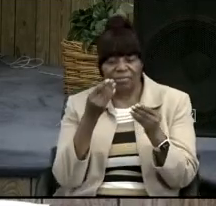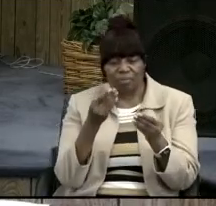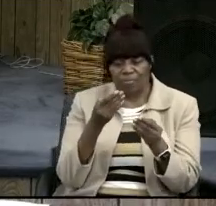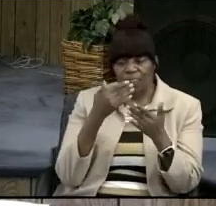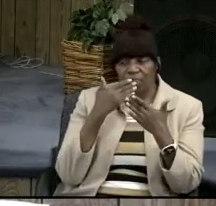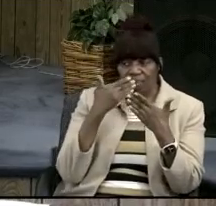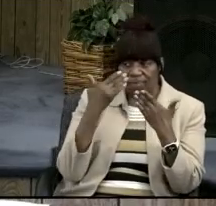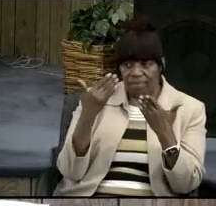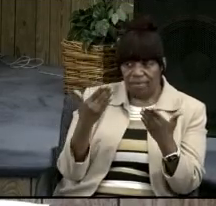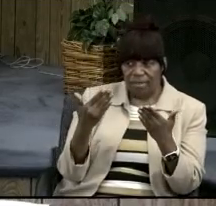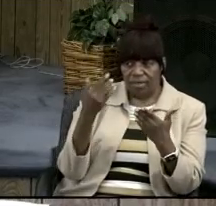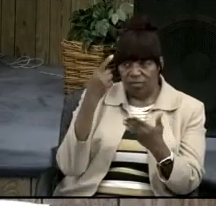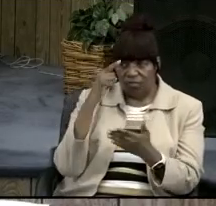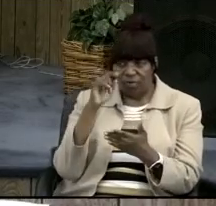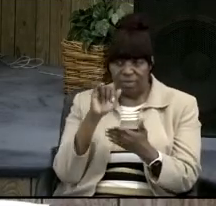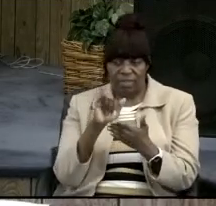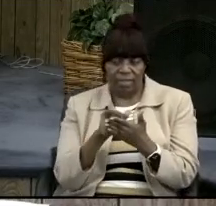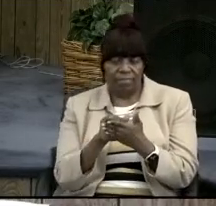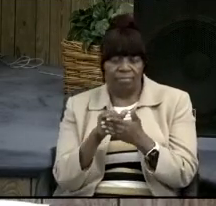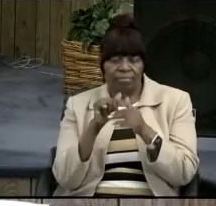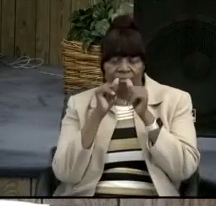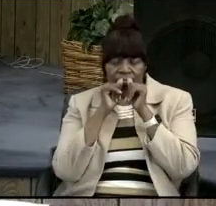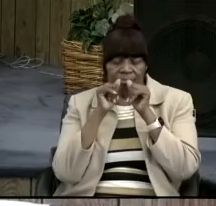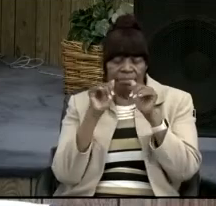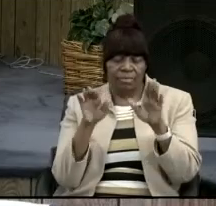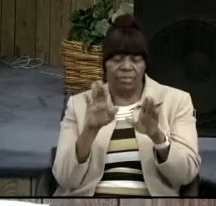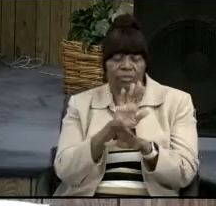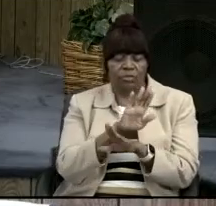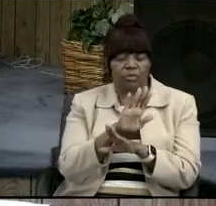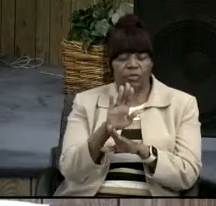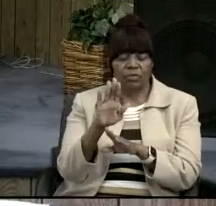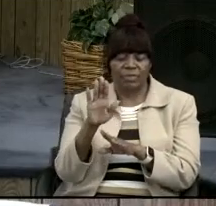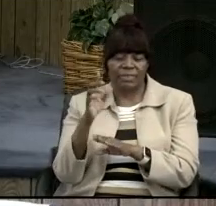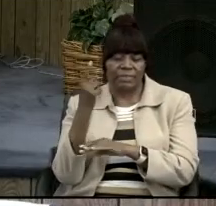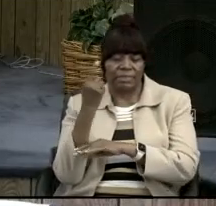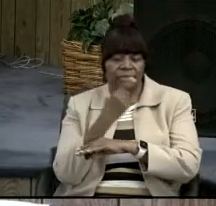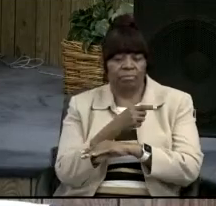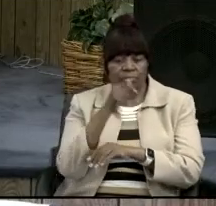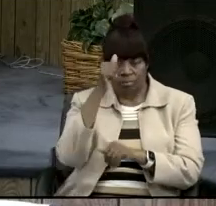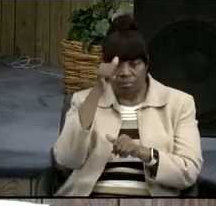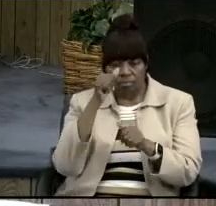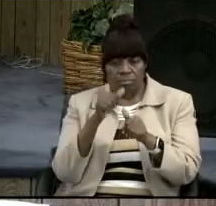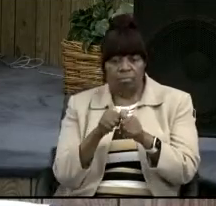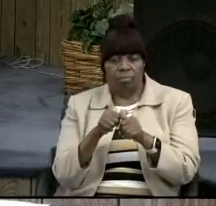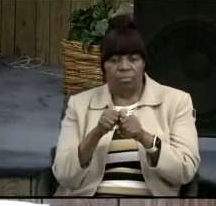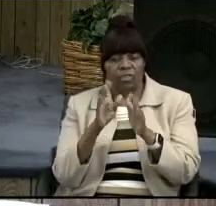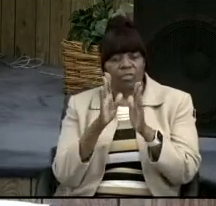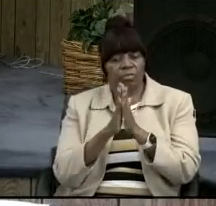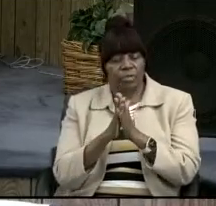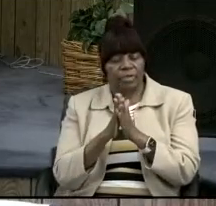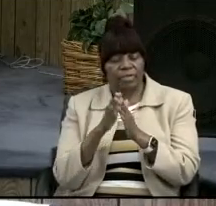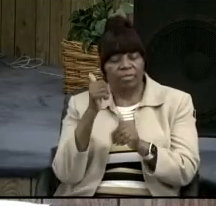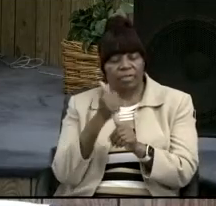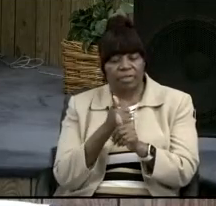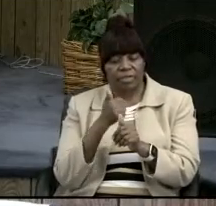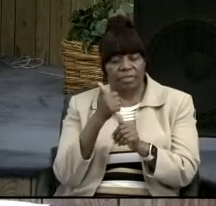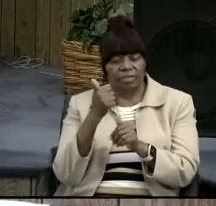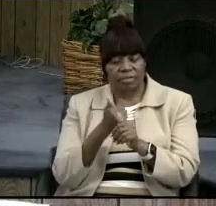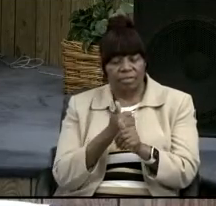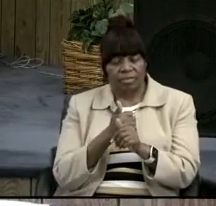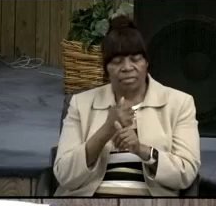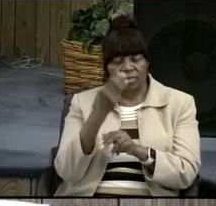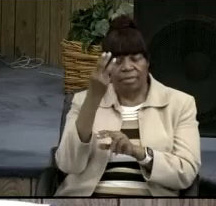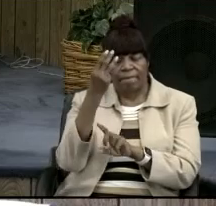us this morning, asking that you have a blessed day. And remember that there is prayer every morning,